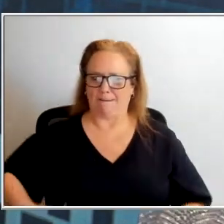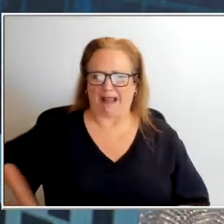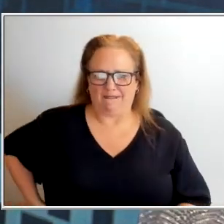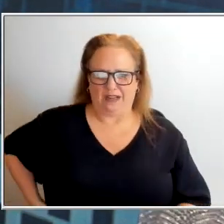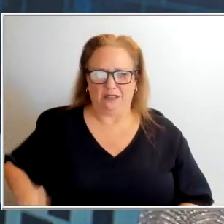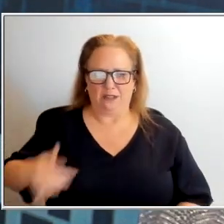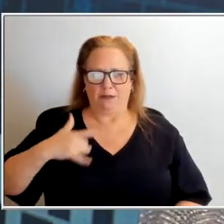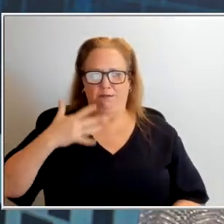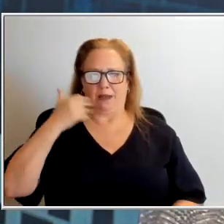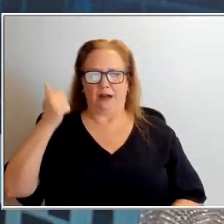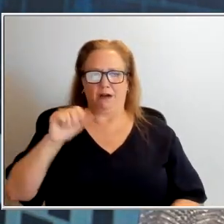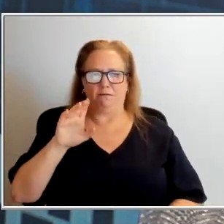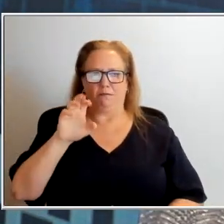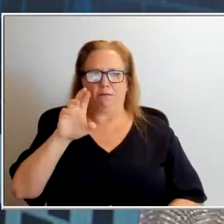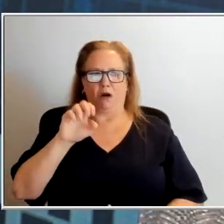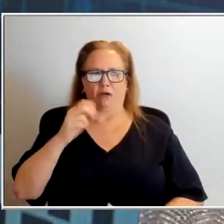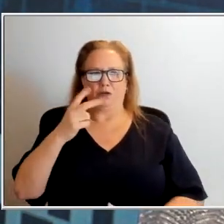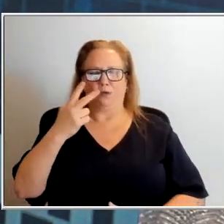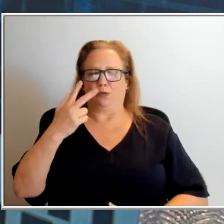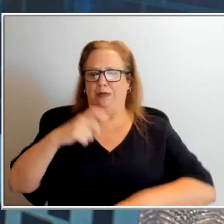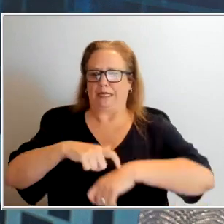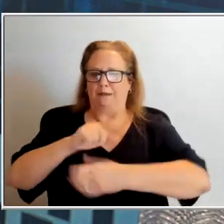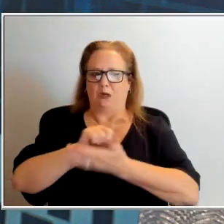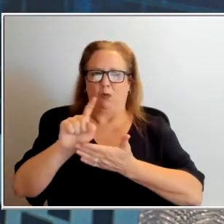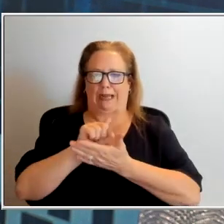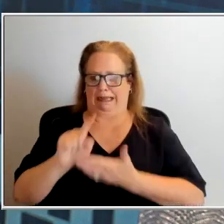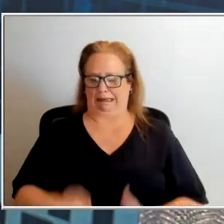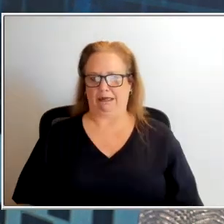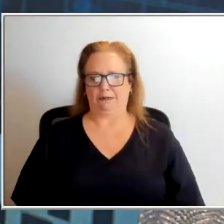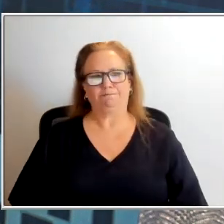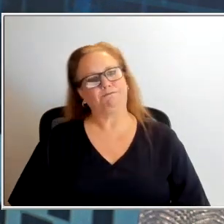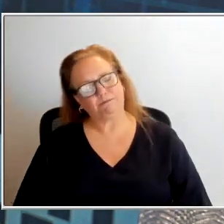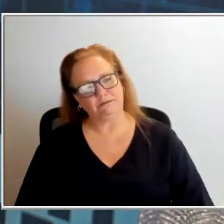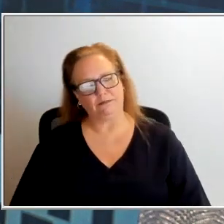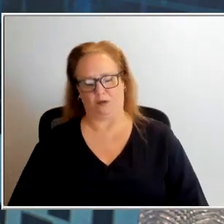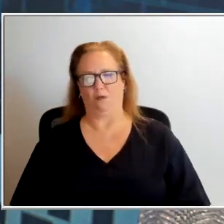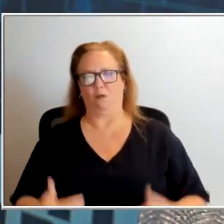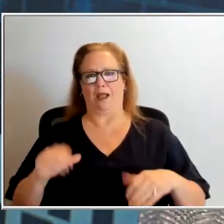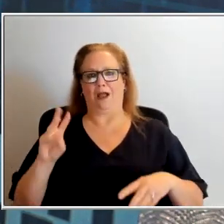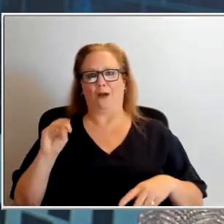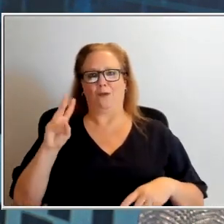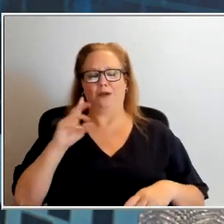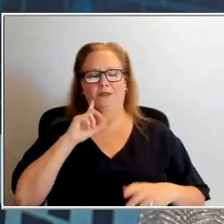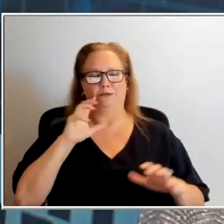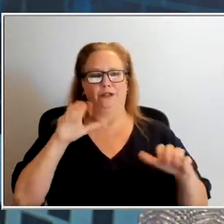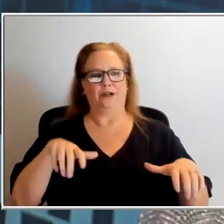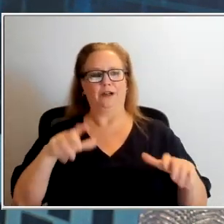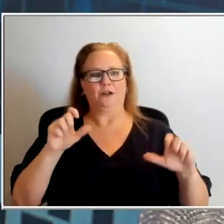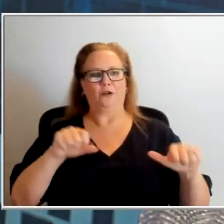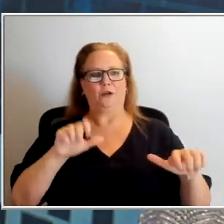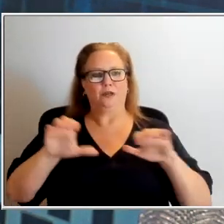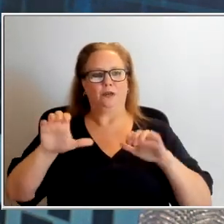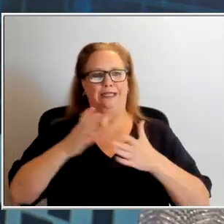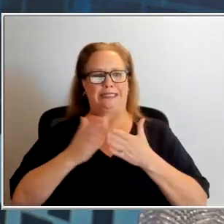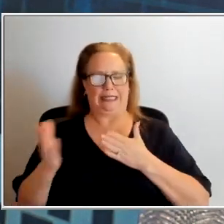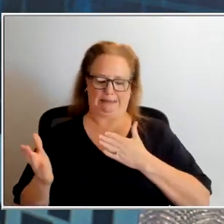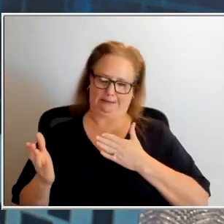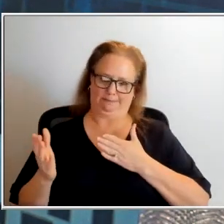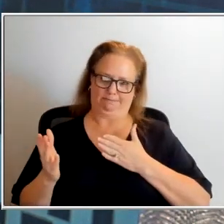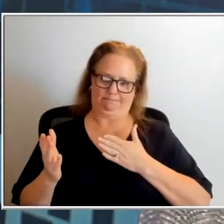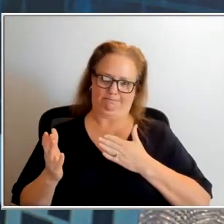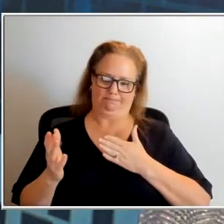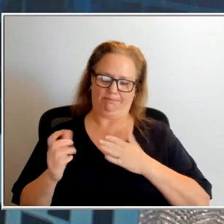Start doing them 2 or 3 times a week. So what a surprise. What a surprise that you can do these things and you can